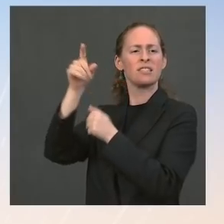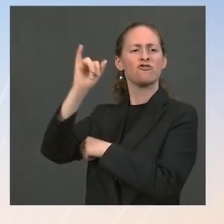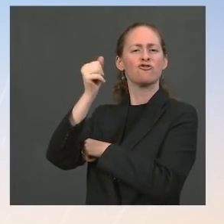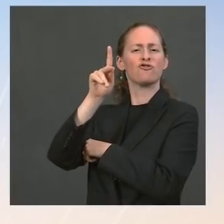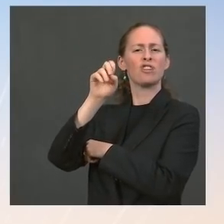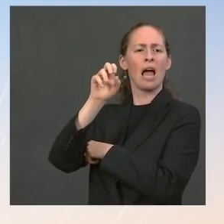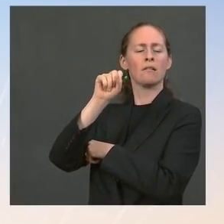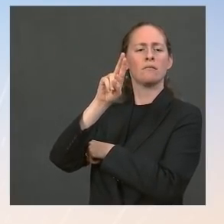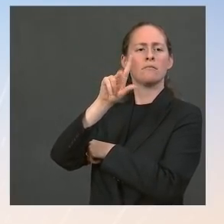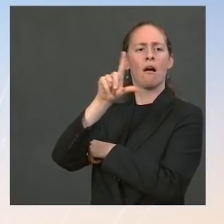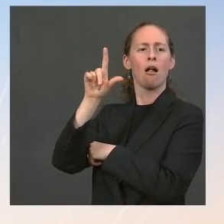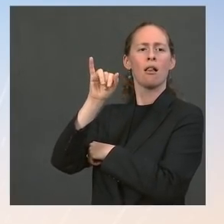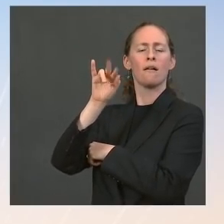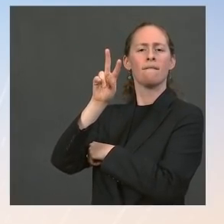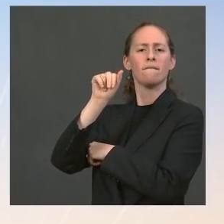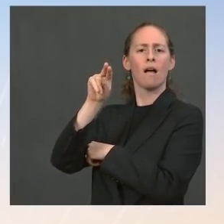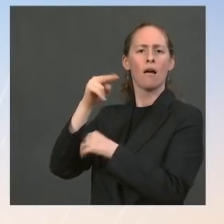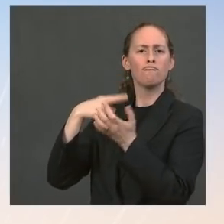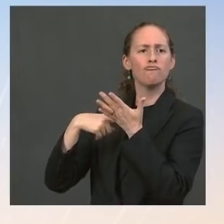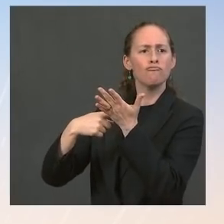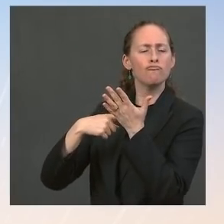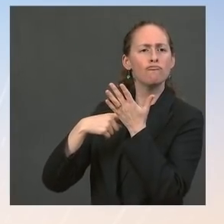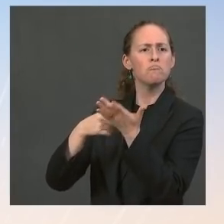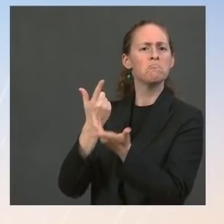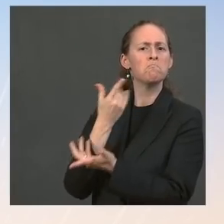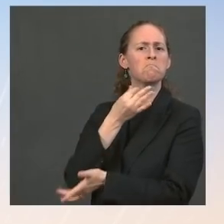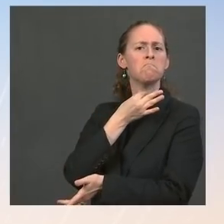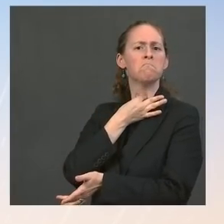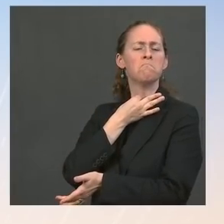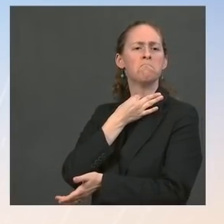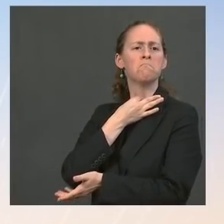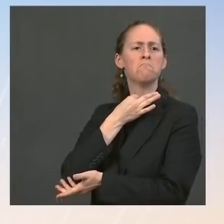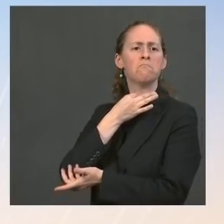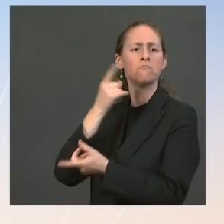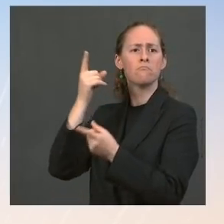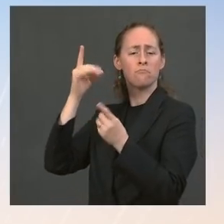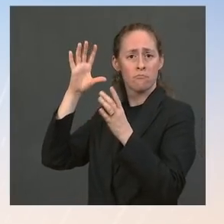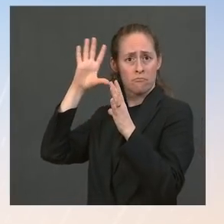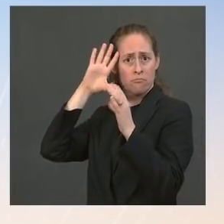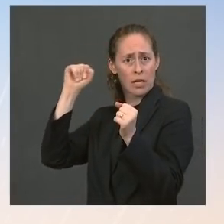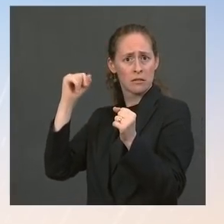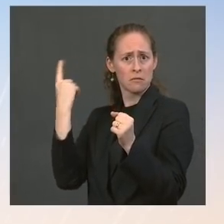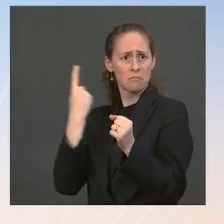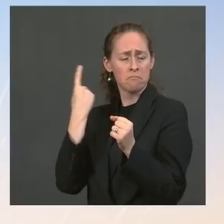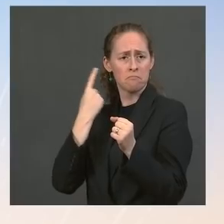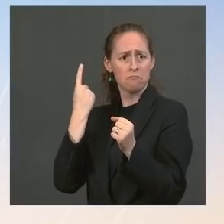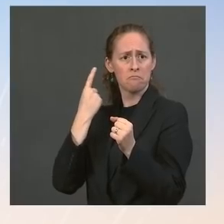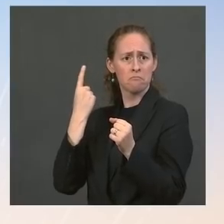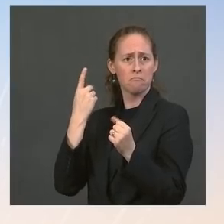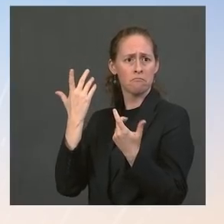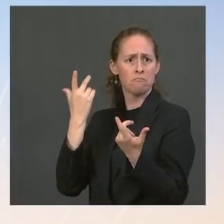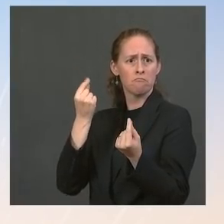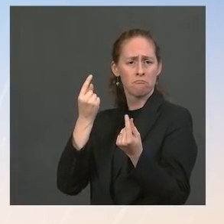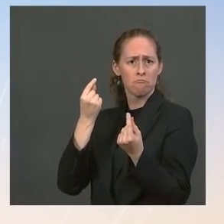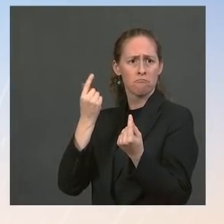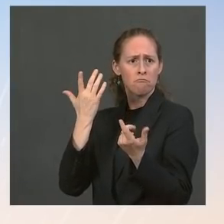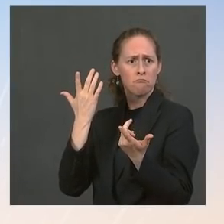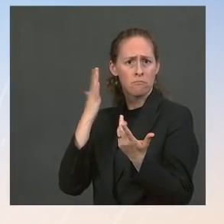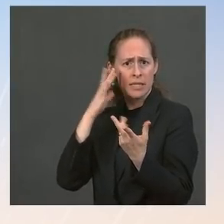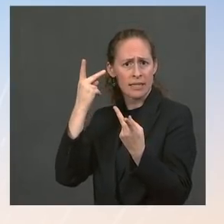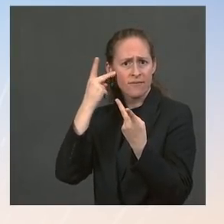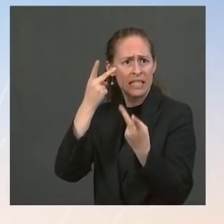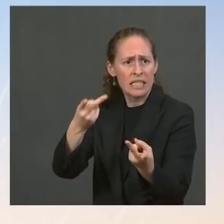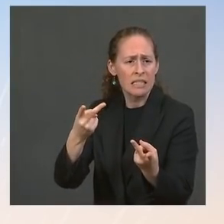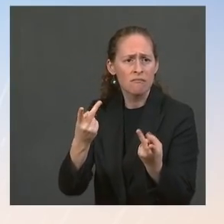to check with you if the president made any comment about this visit, because Jake Sullivan,